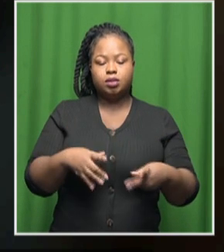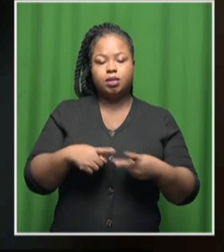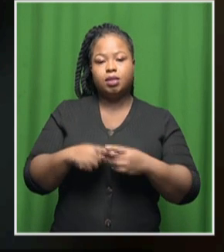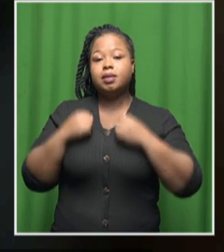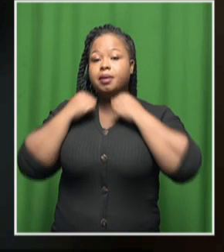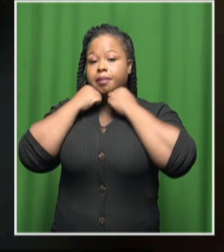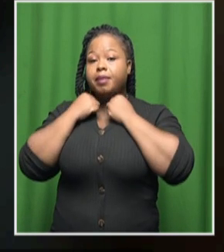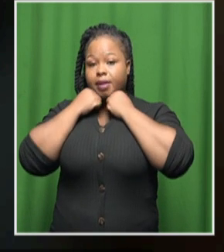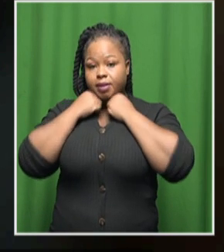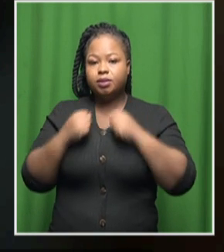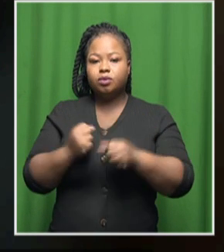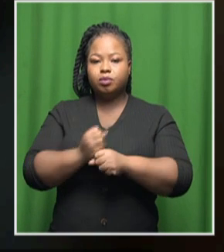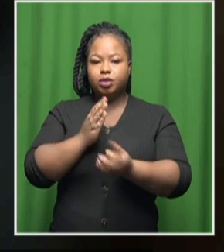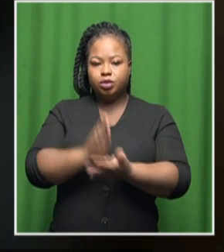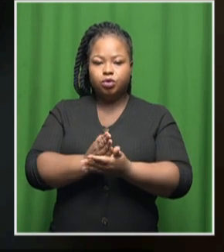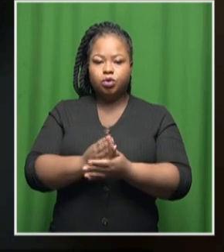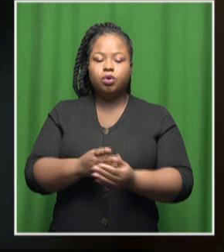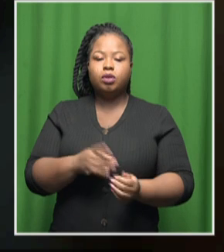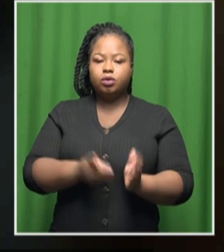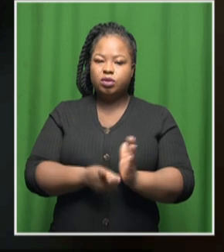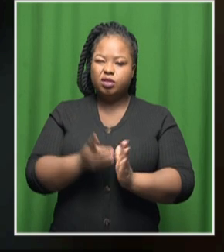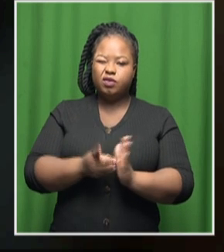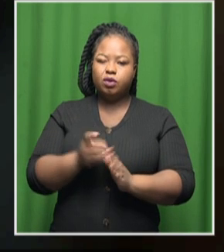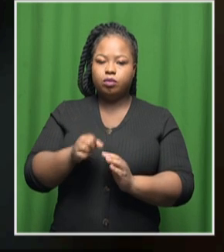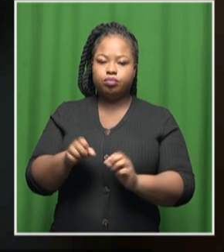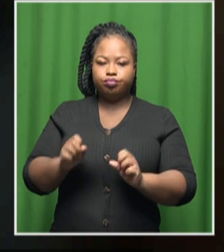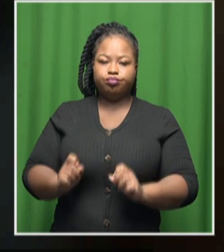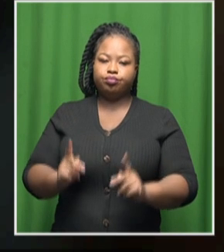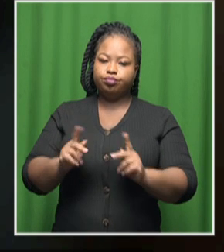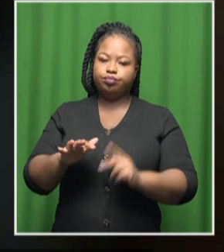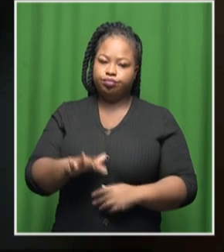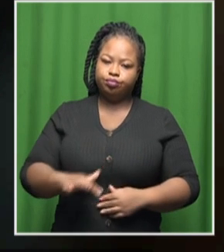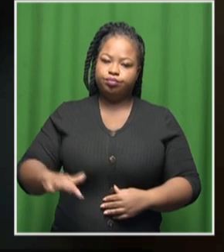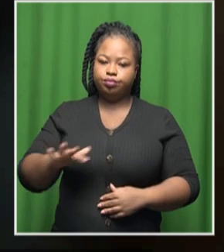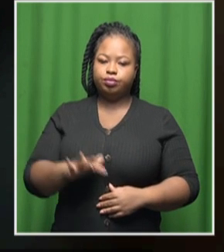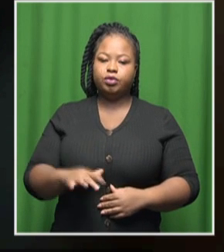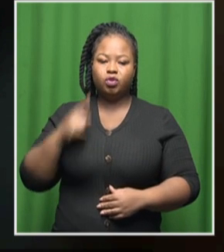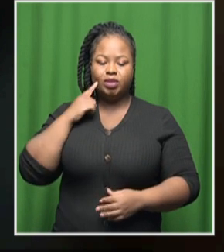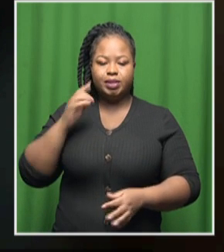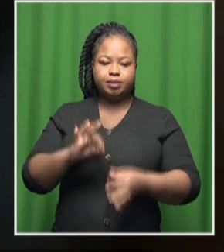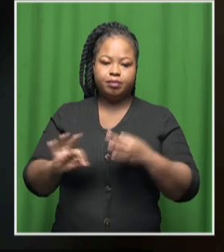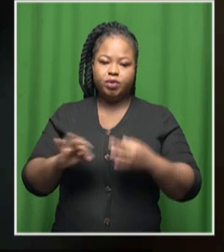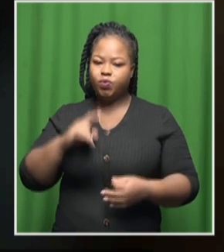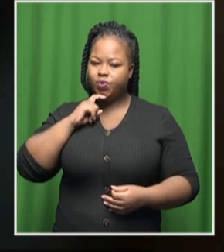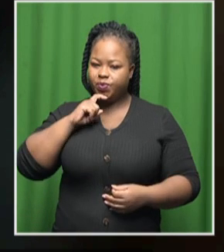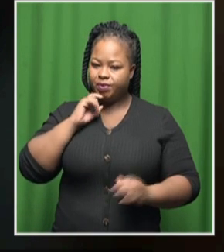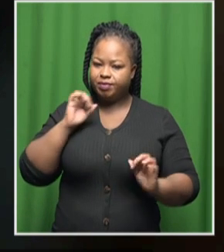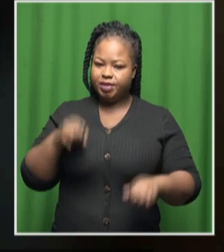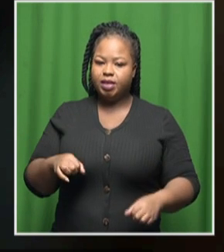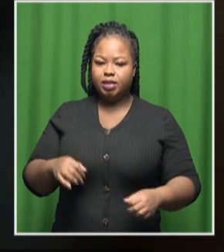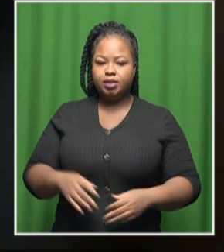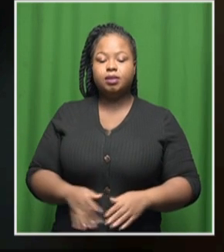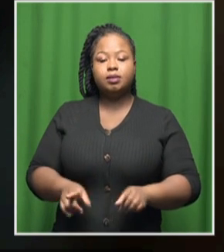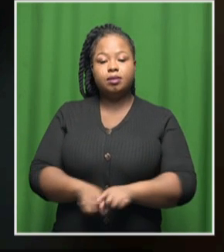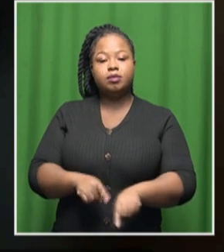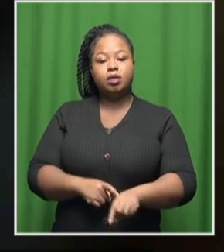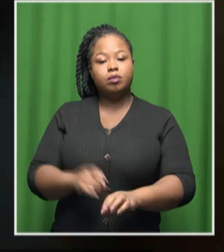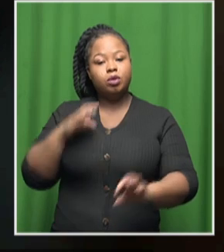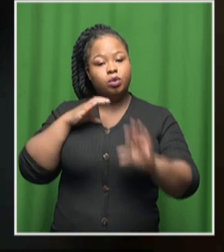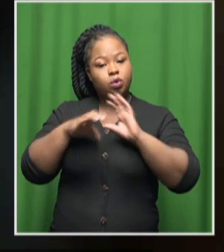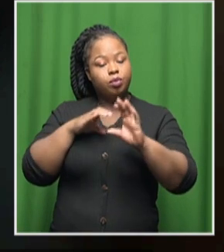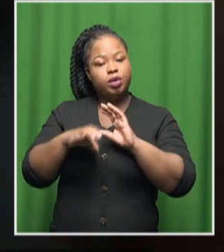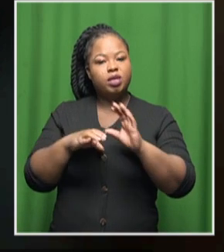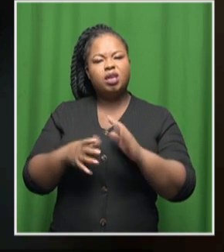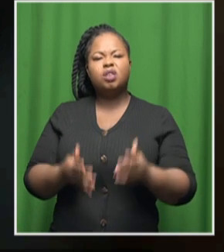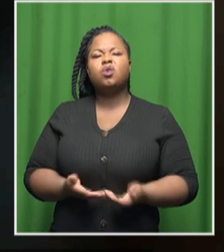right? So we are trying to develop a platform that could be more simpler for them to use, and as well as communicate in terms of the